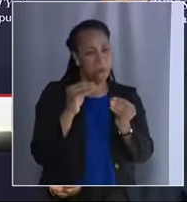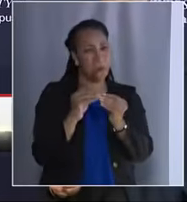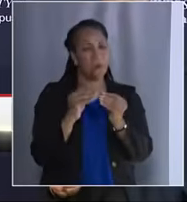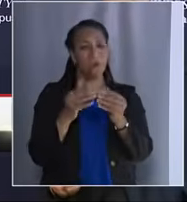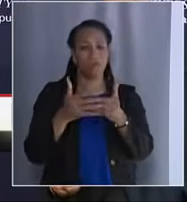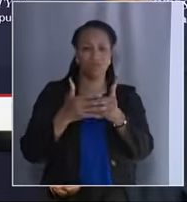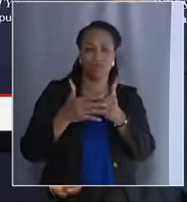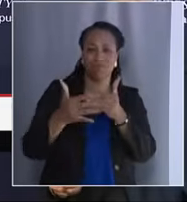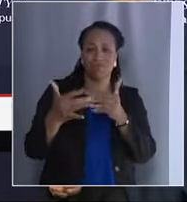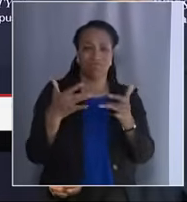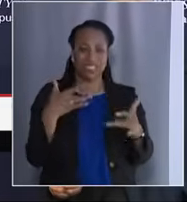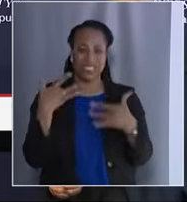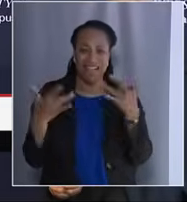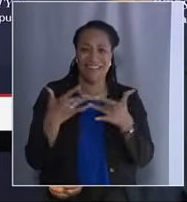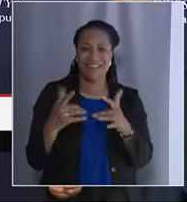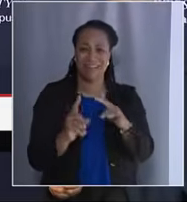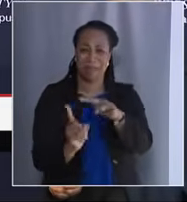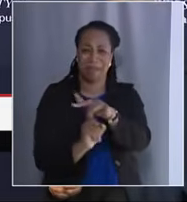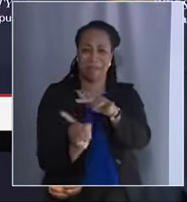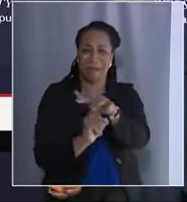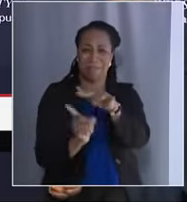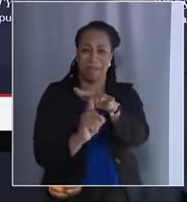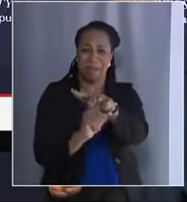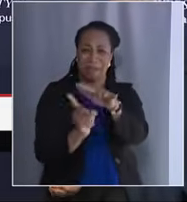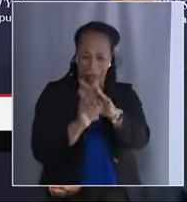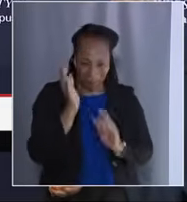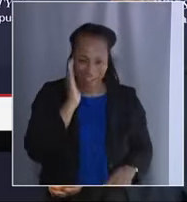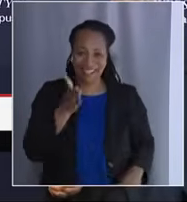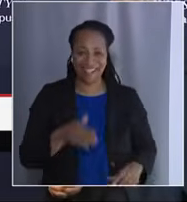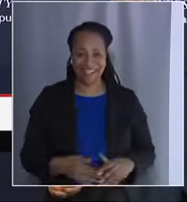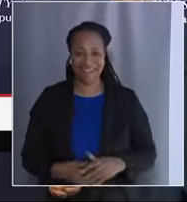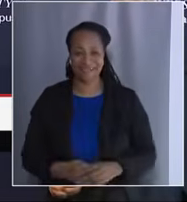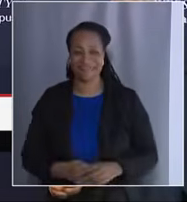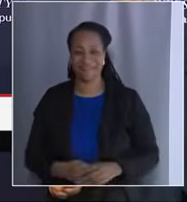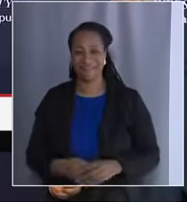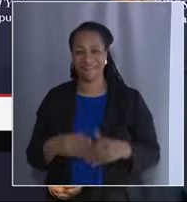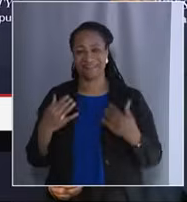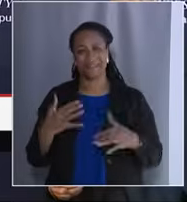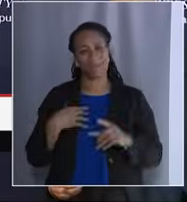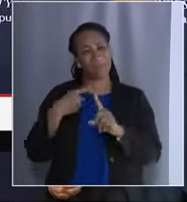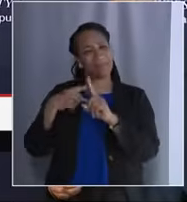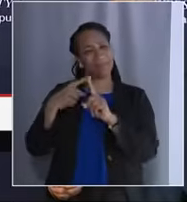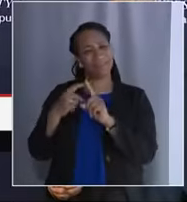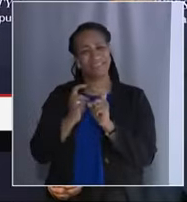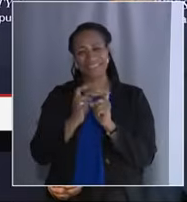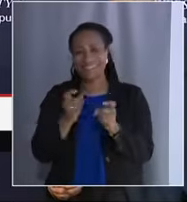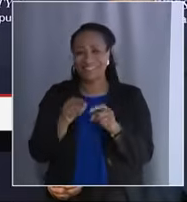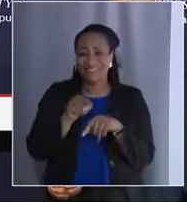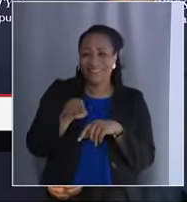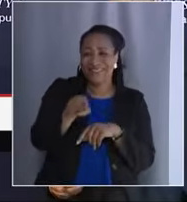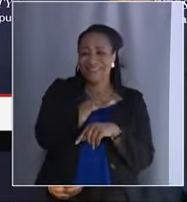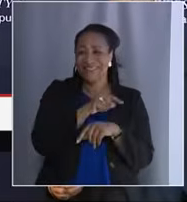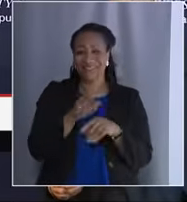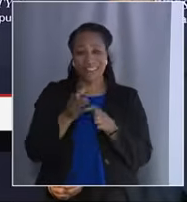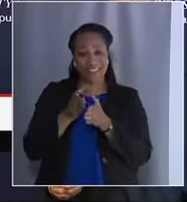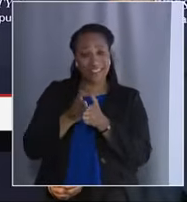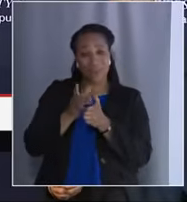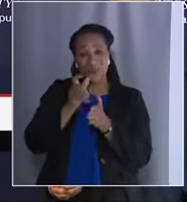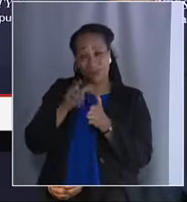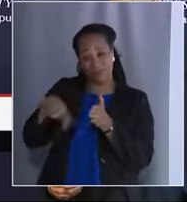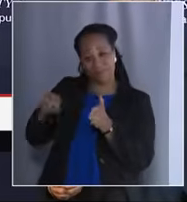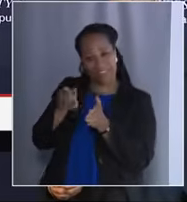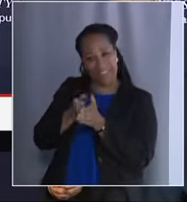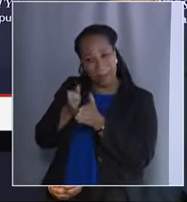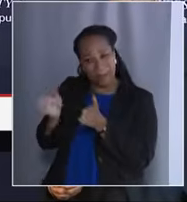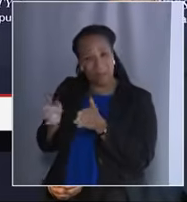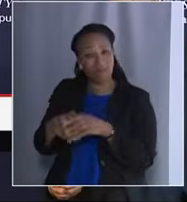contribute positively to our neighbors and the needs of our community around here. And to share